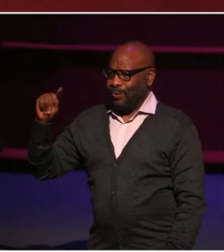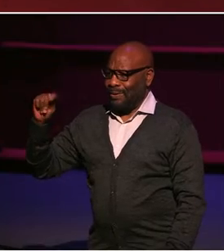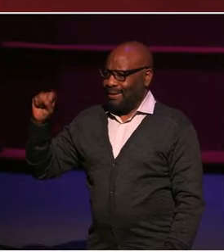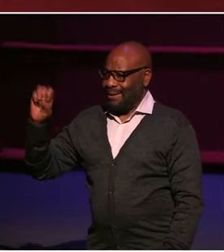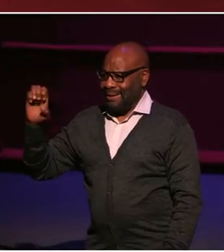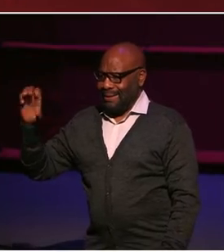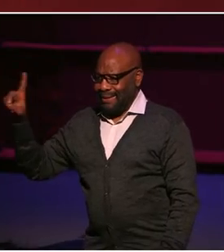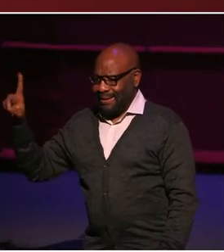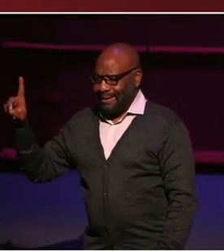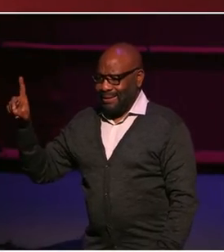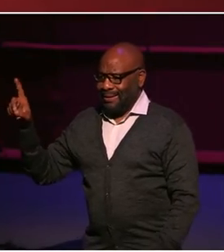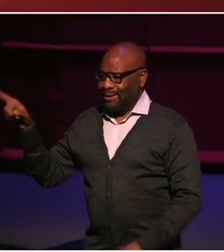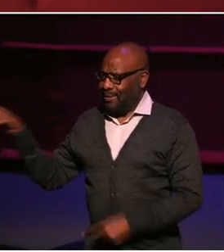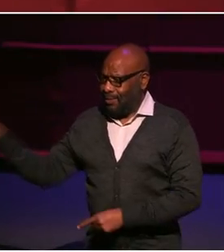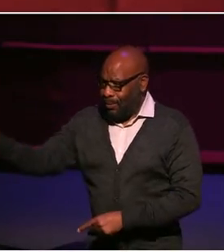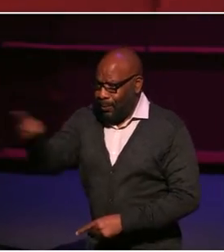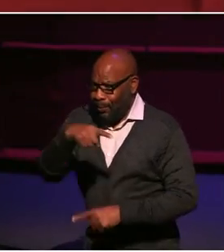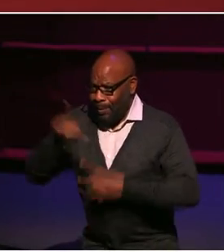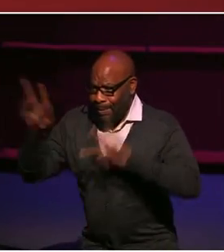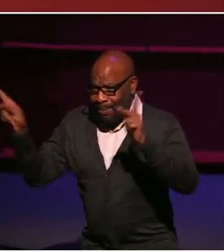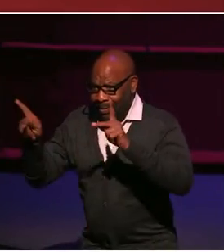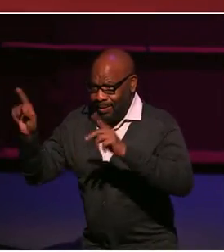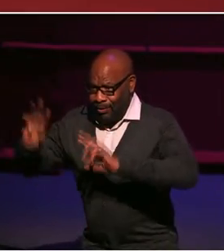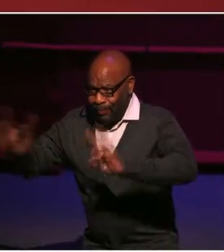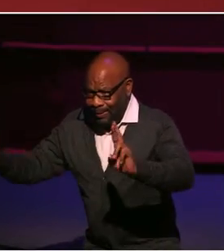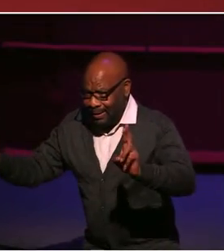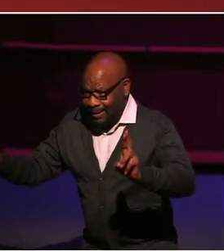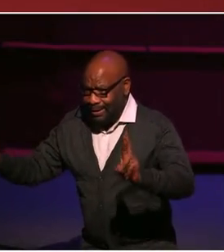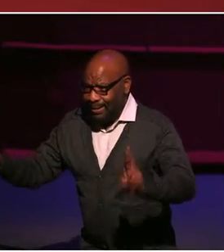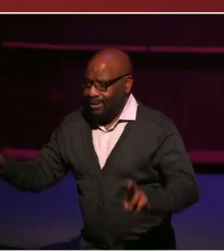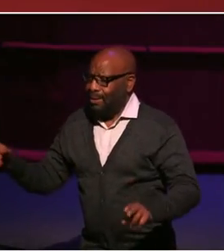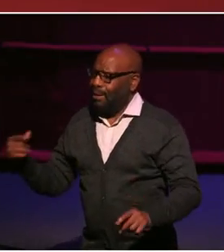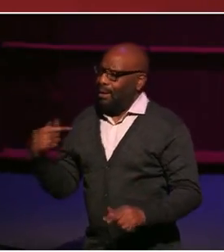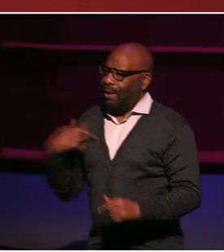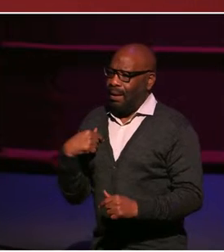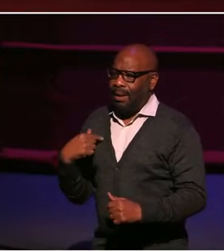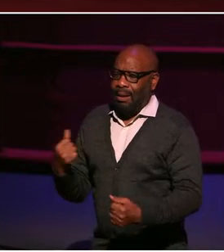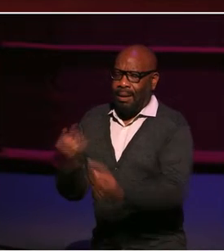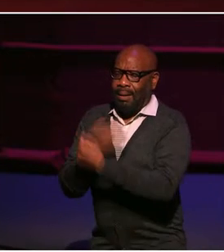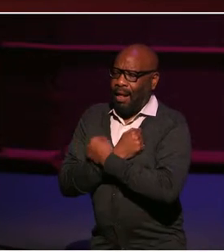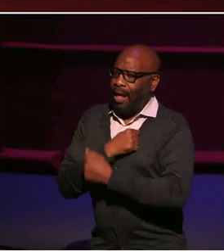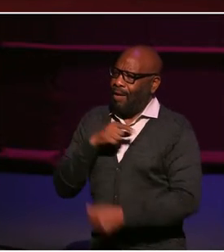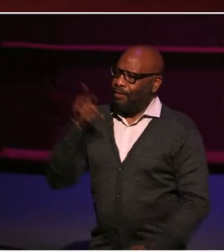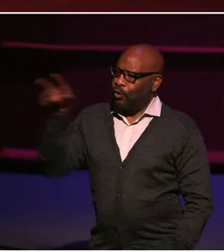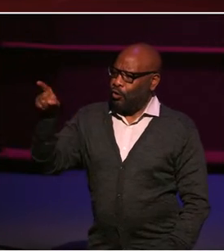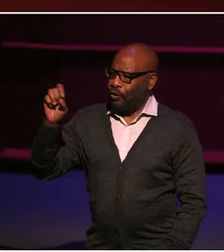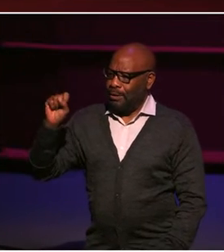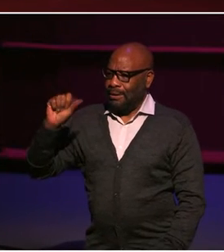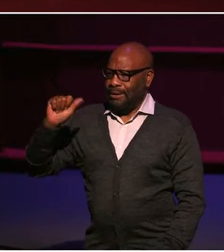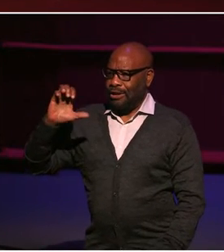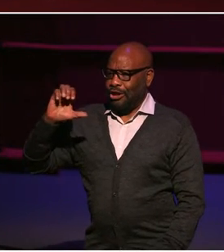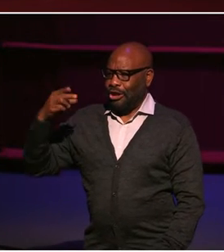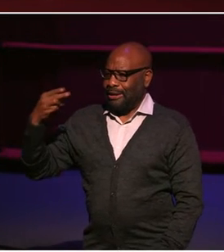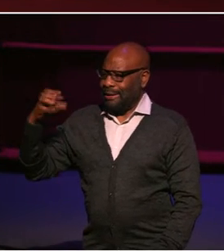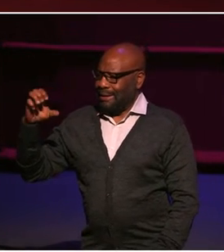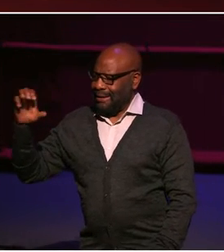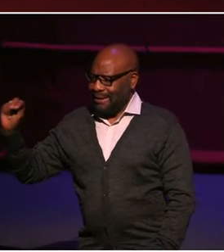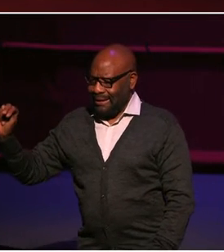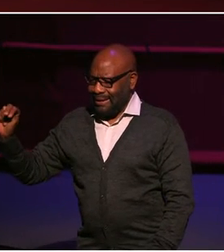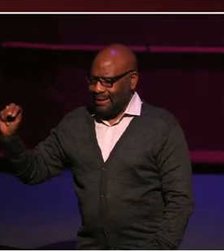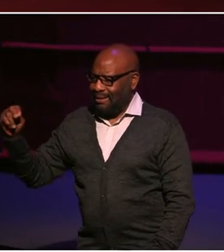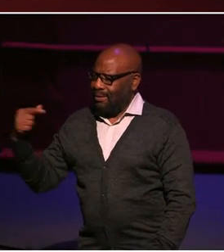I say, us hate your love, we love you, Sacheen. Us hate your love, we love